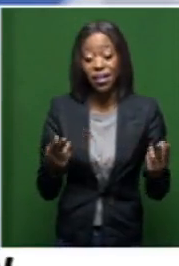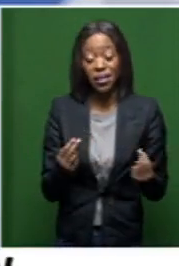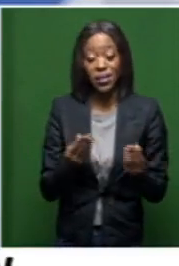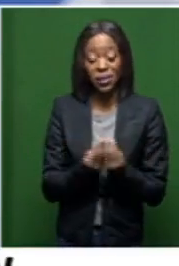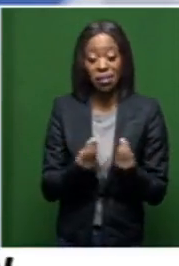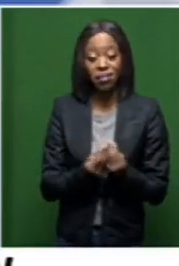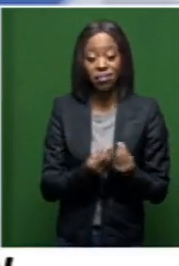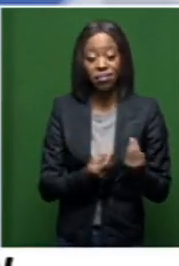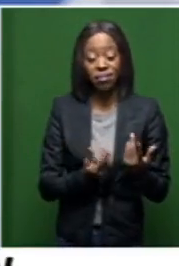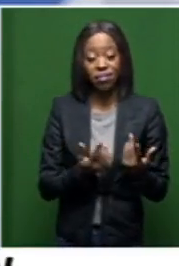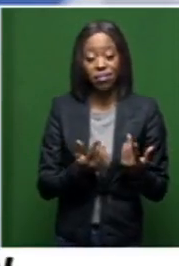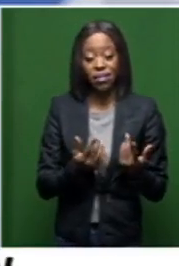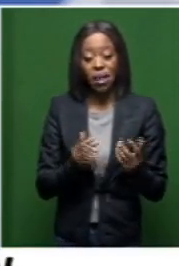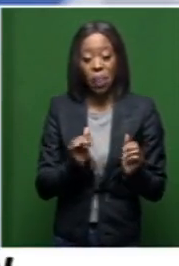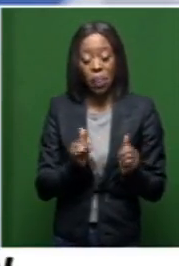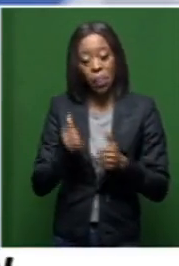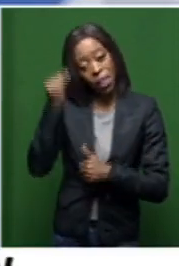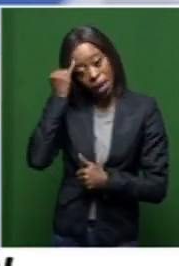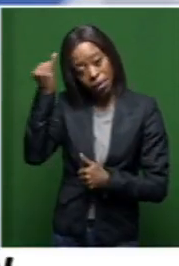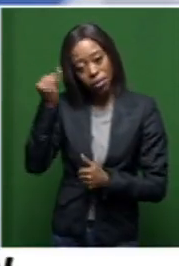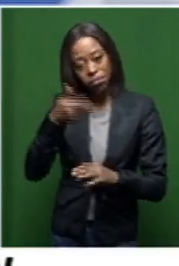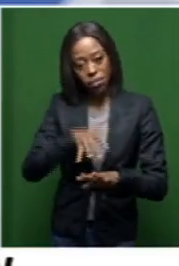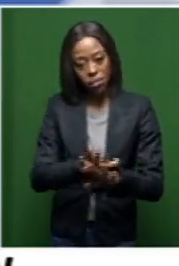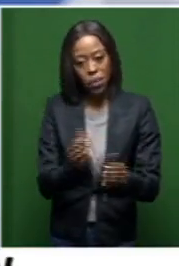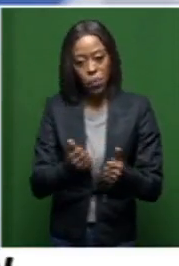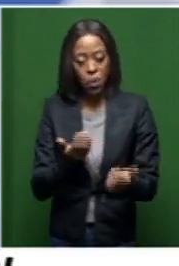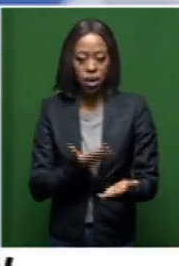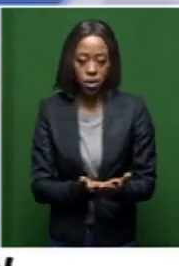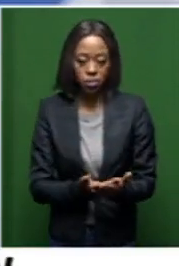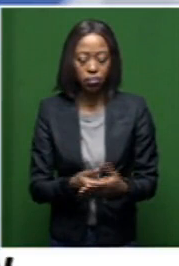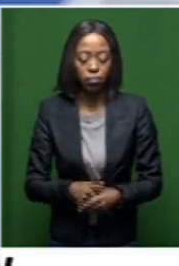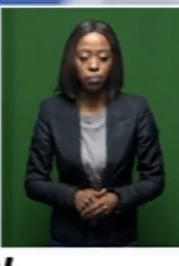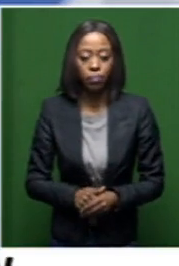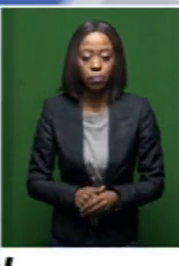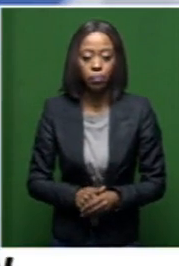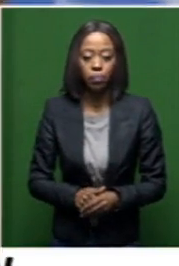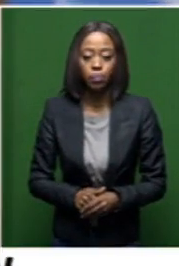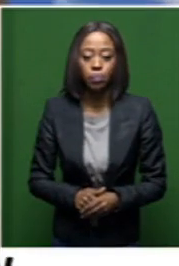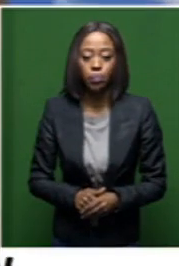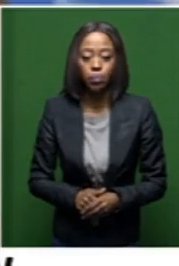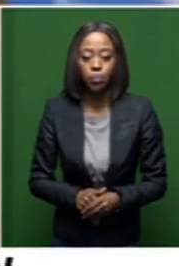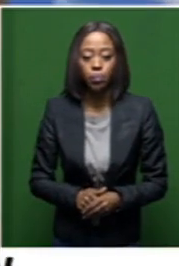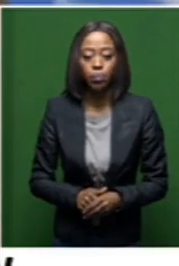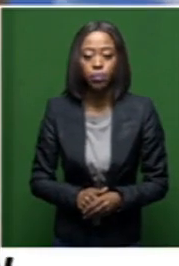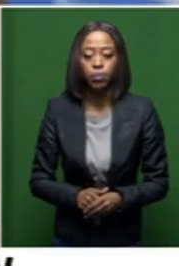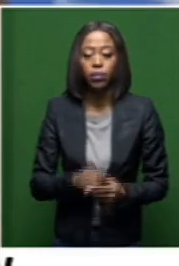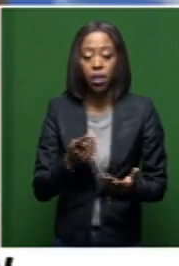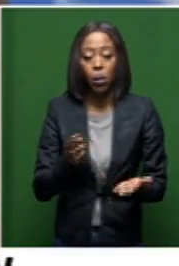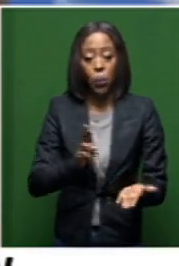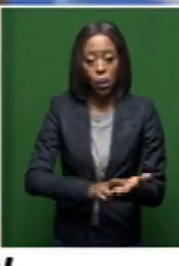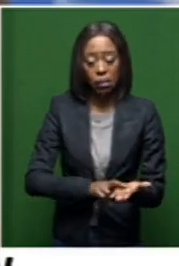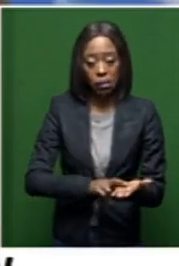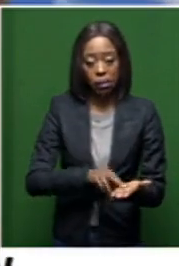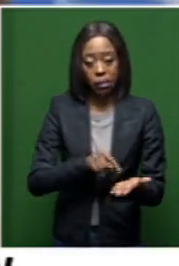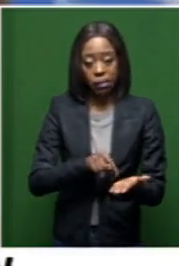and inspiring and enthusiastic ideas we can implement on a realistic level. Yeah. So the bulk of registrations, as we've